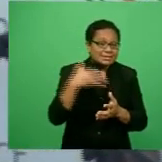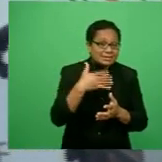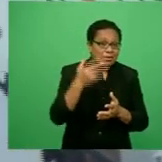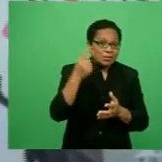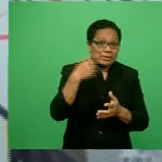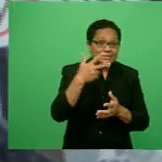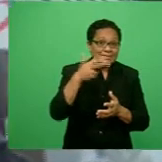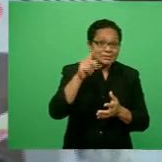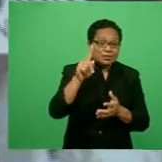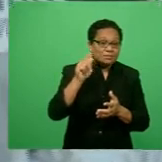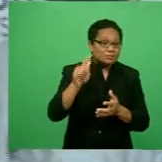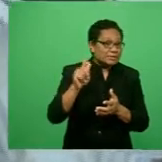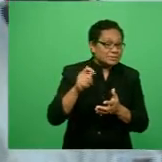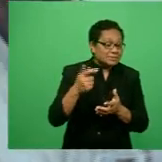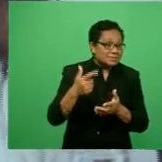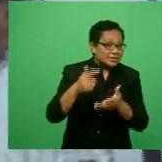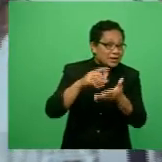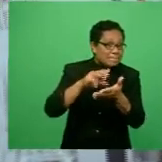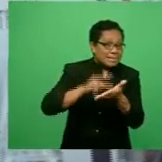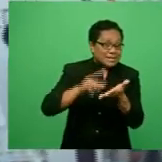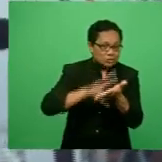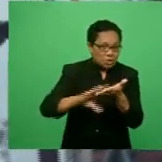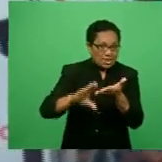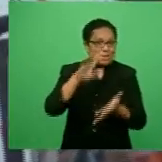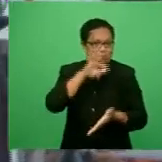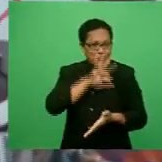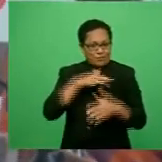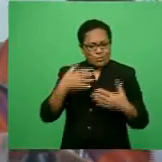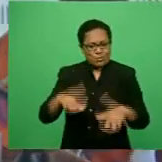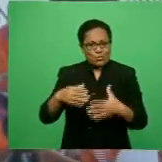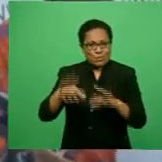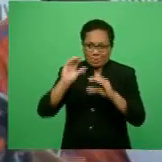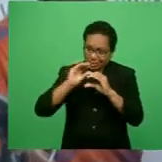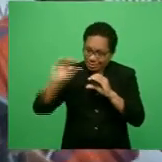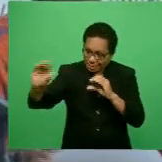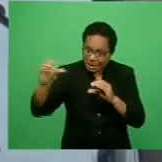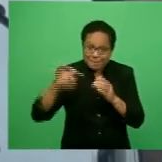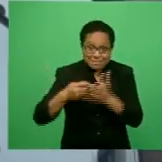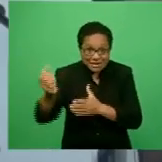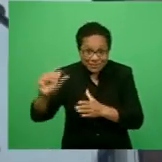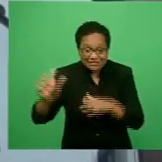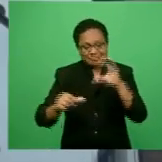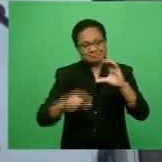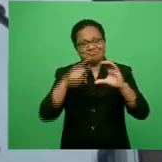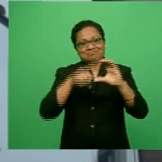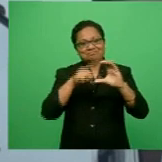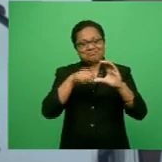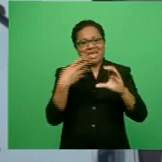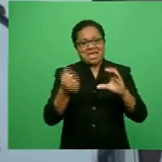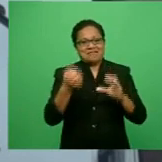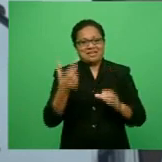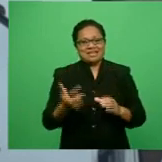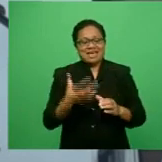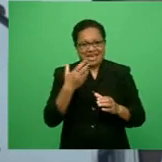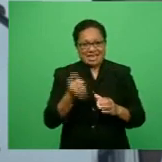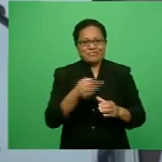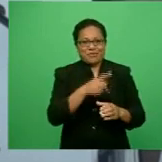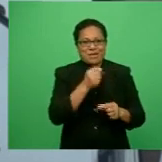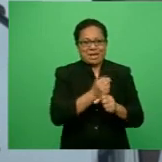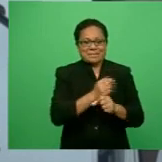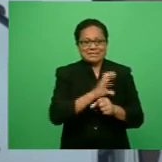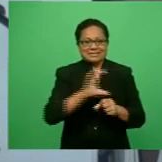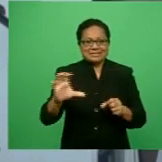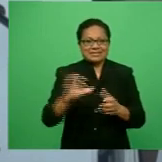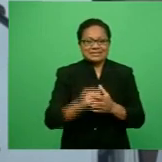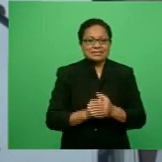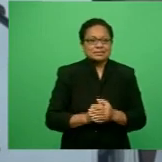million. These results cannot be directly compared with the previous year, as the previous year